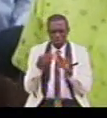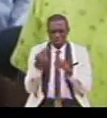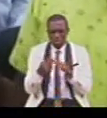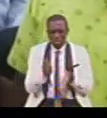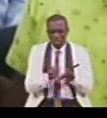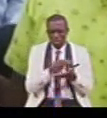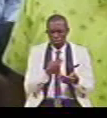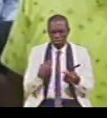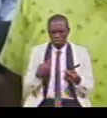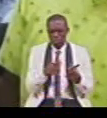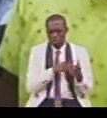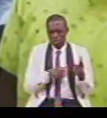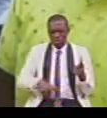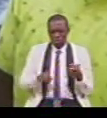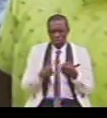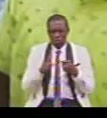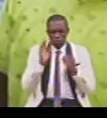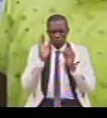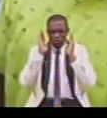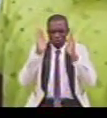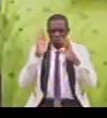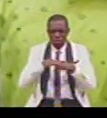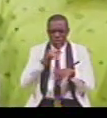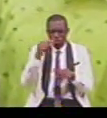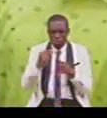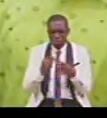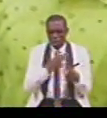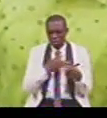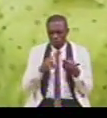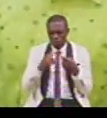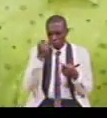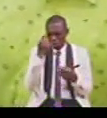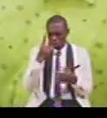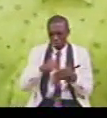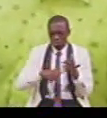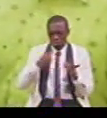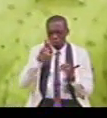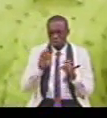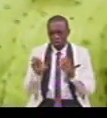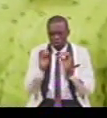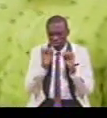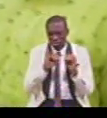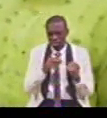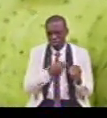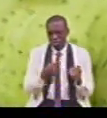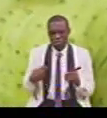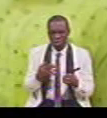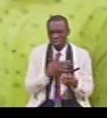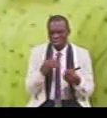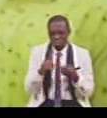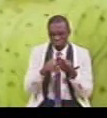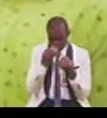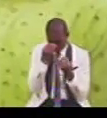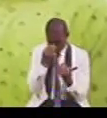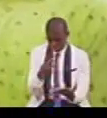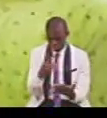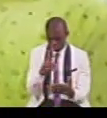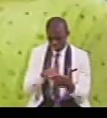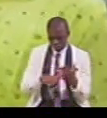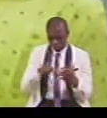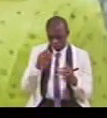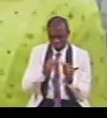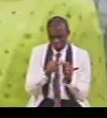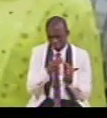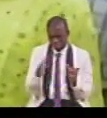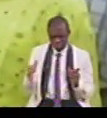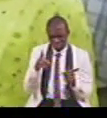word and to understand what we are teaching us and to follow us through and to experience everything you are